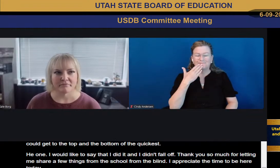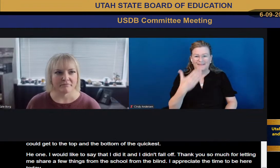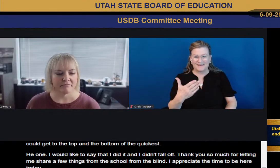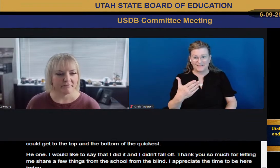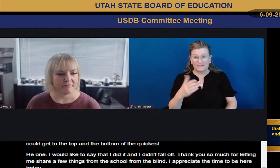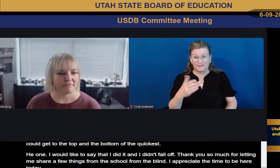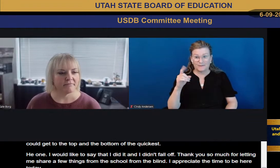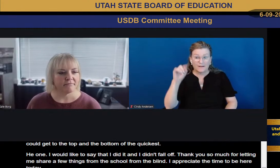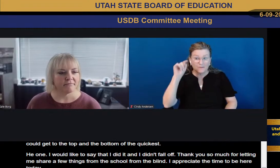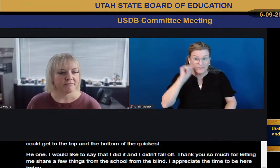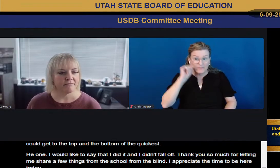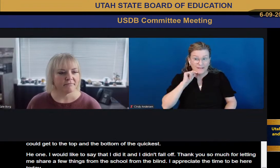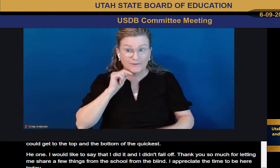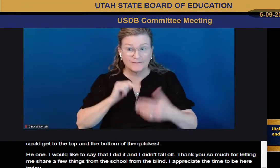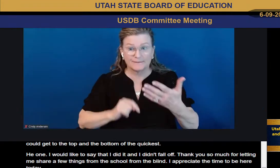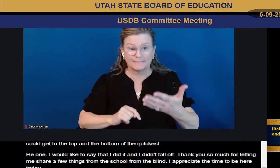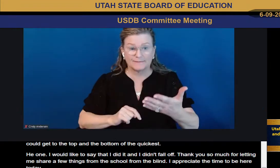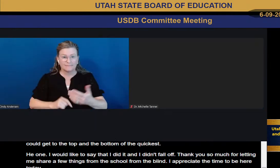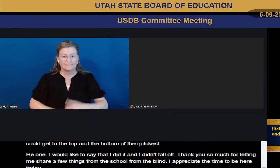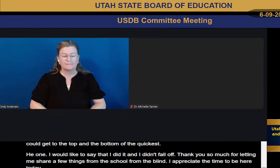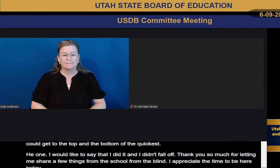Dr. Tanner?